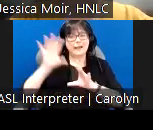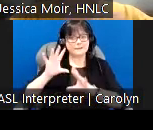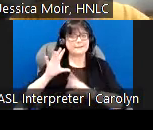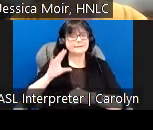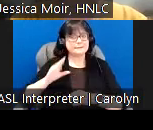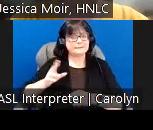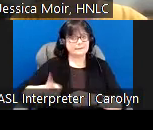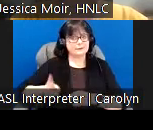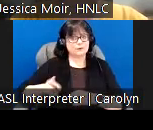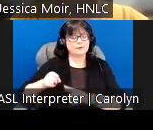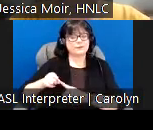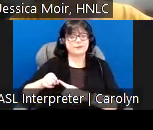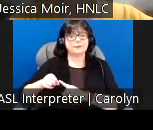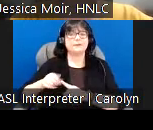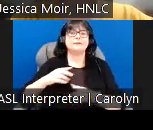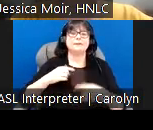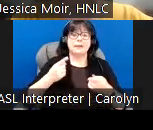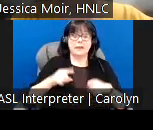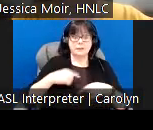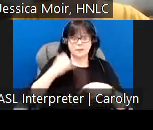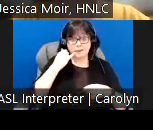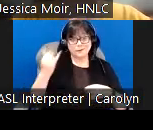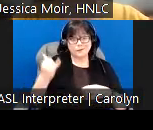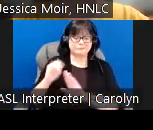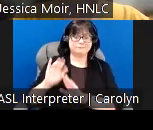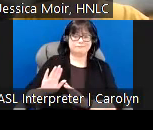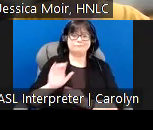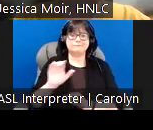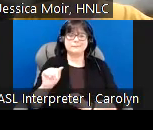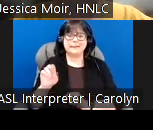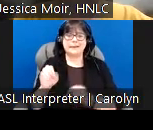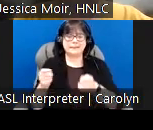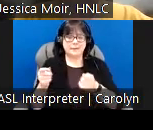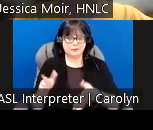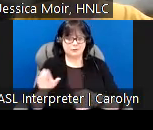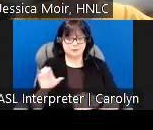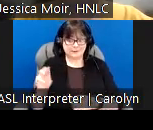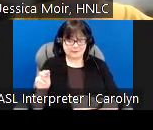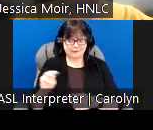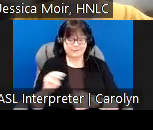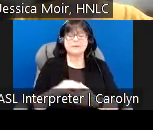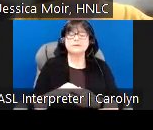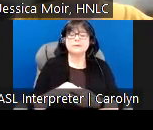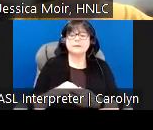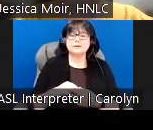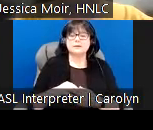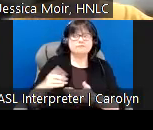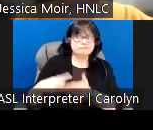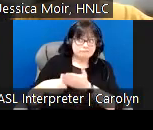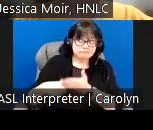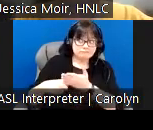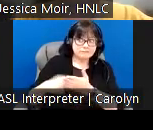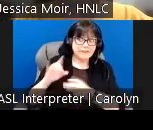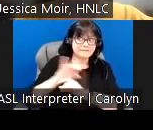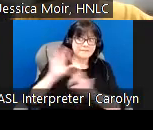So I called the referrer, which happened to be the case manager. We discussed what that looked like, what that meant, get